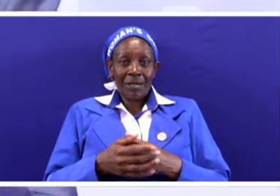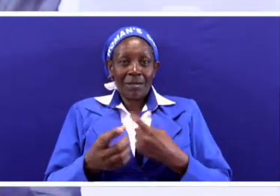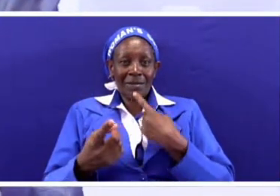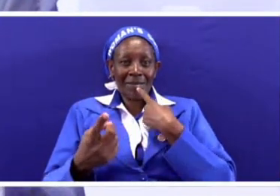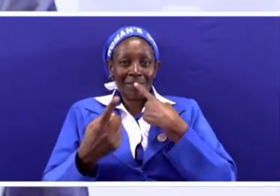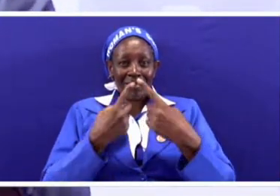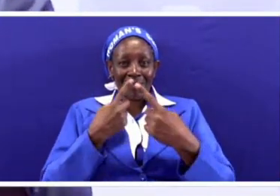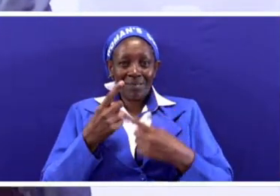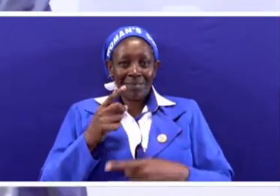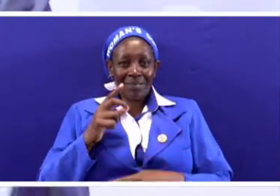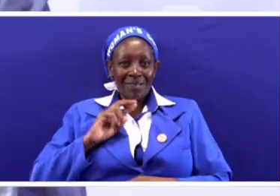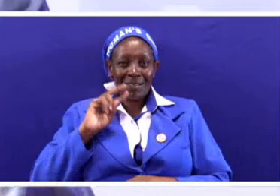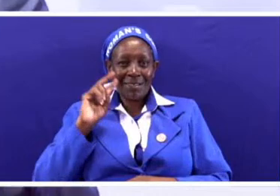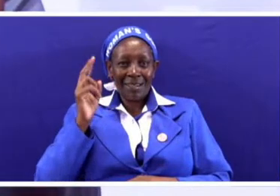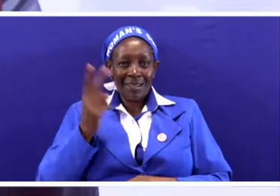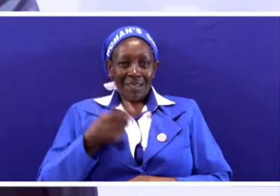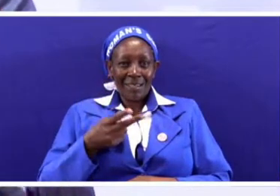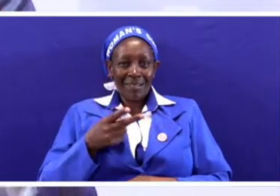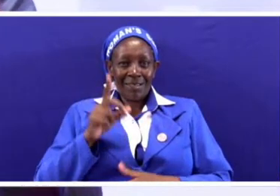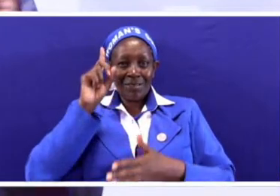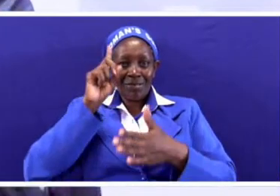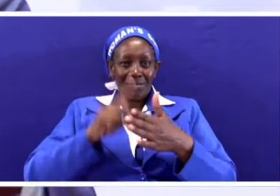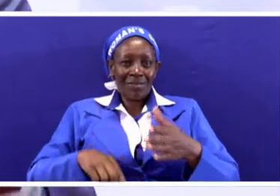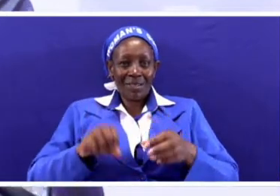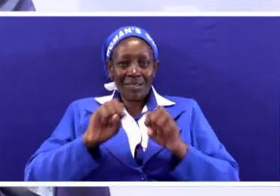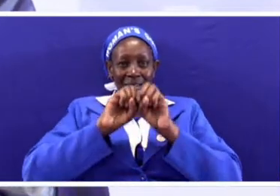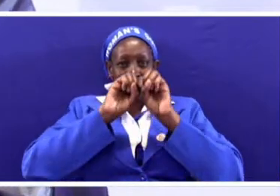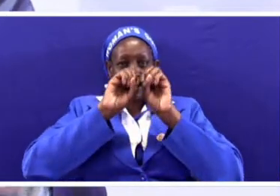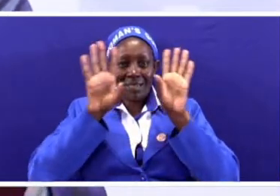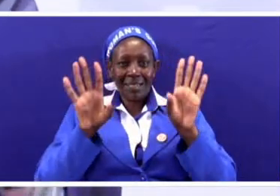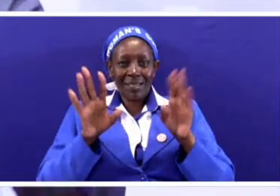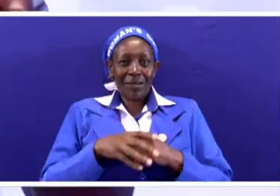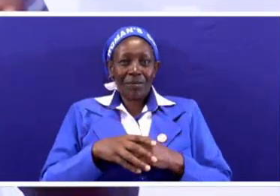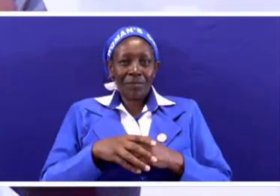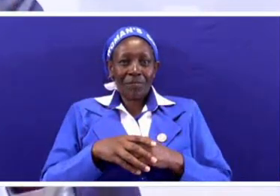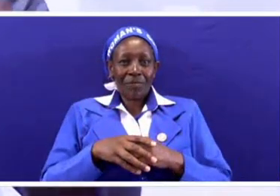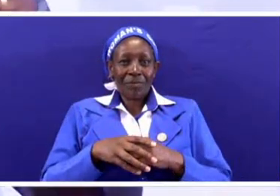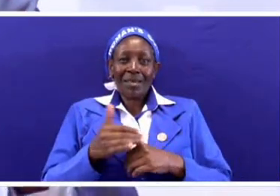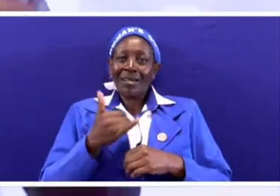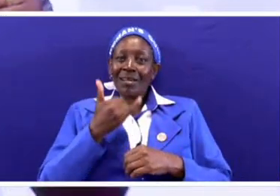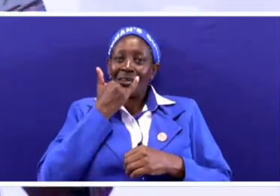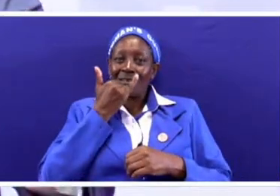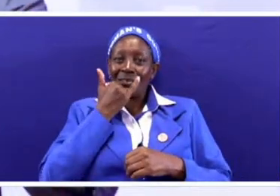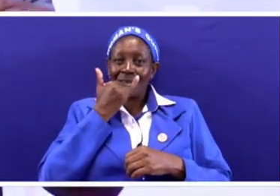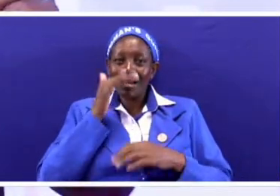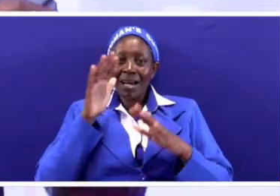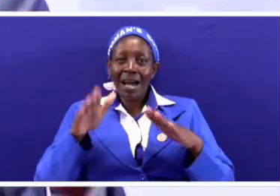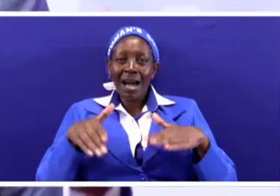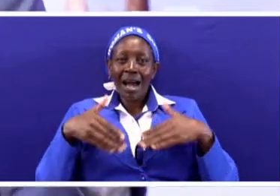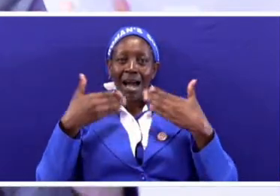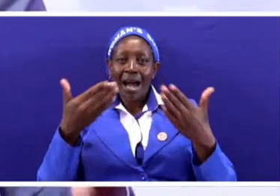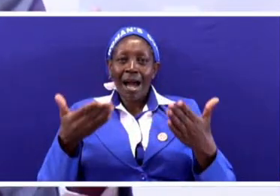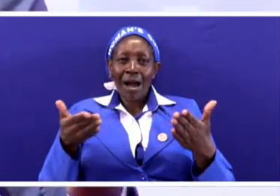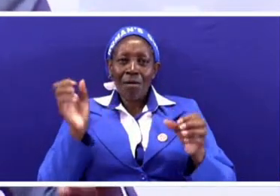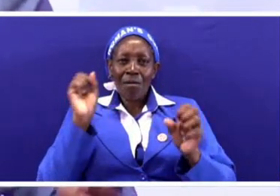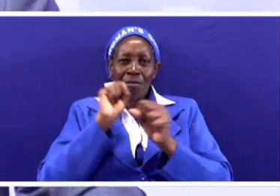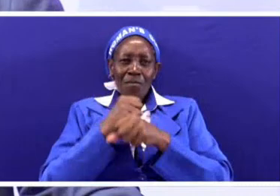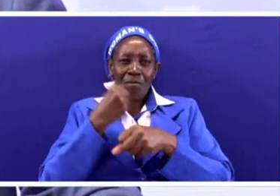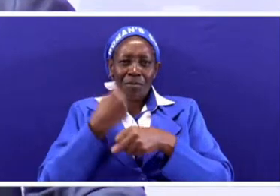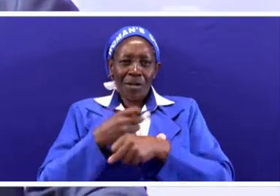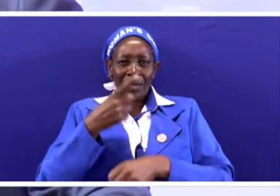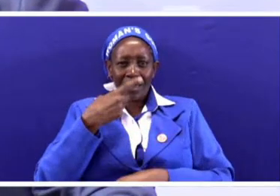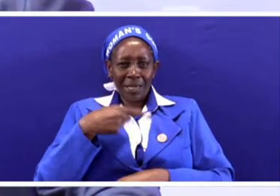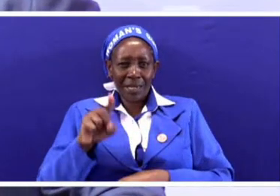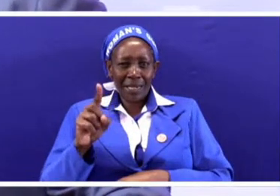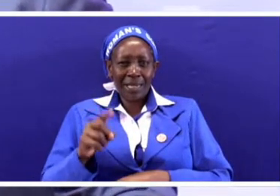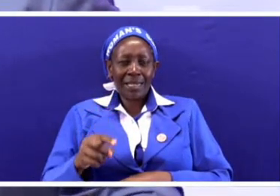something, what's clear, something was wrong. How do we set things right? Thank you for wrestling